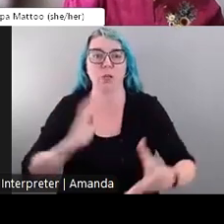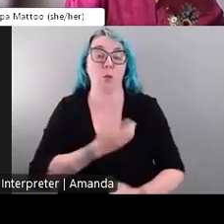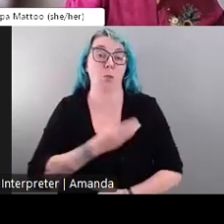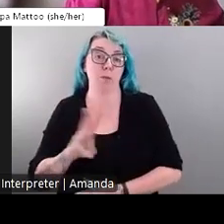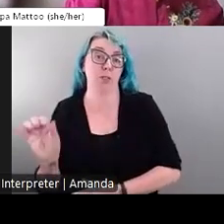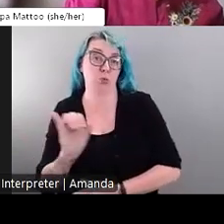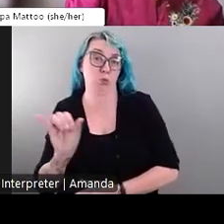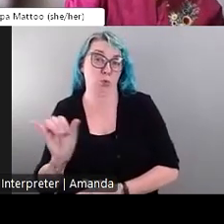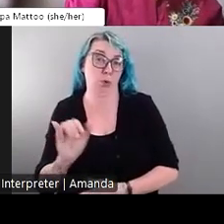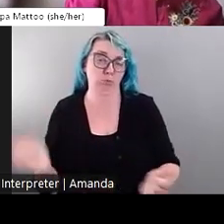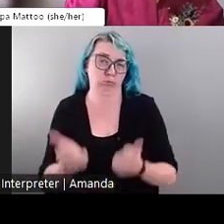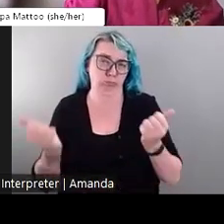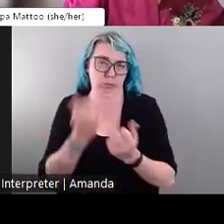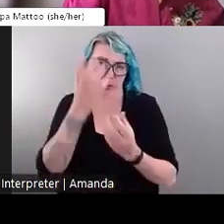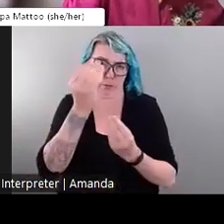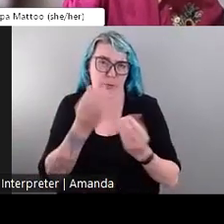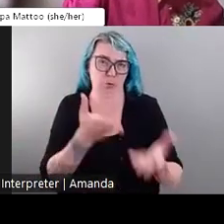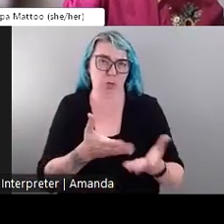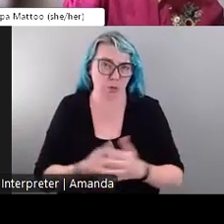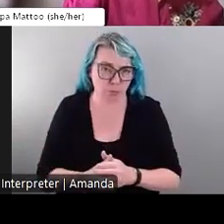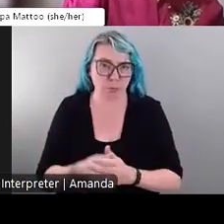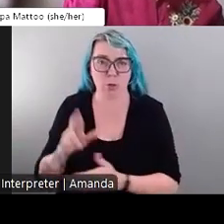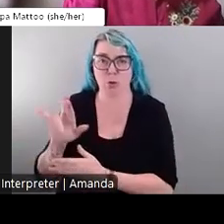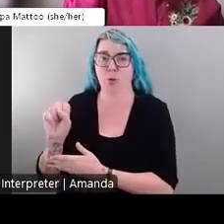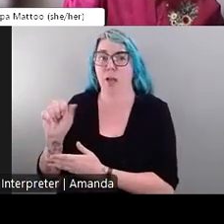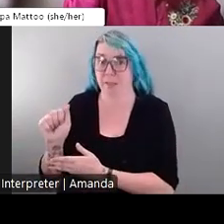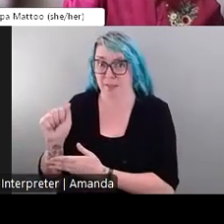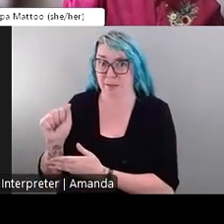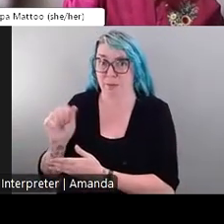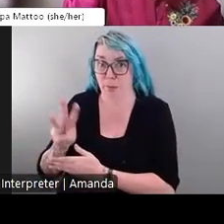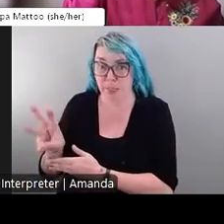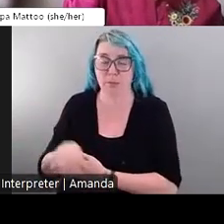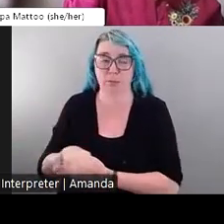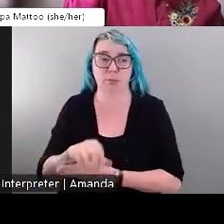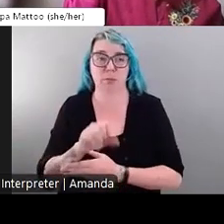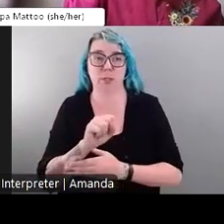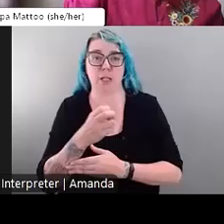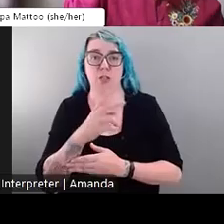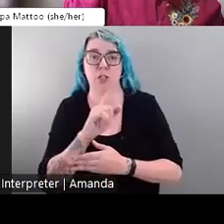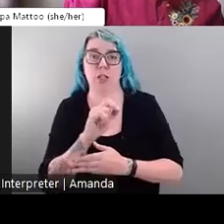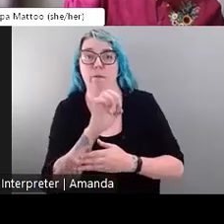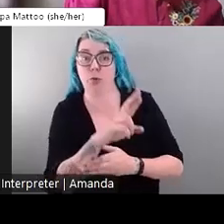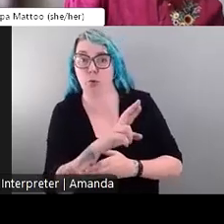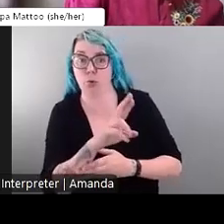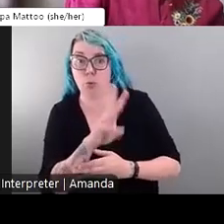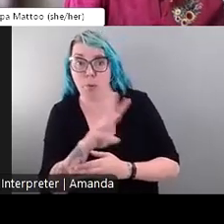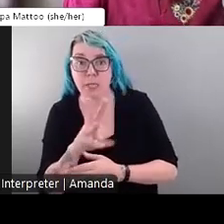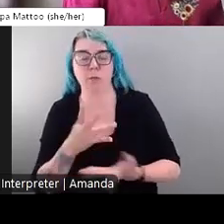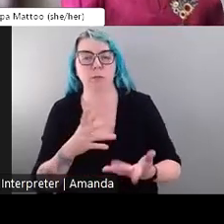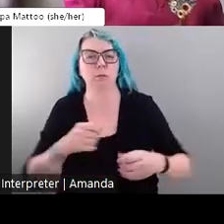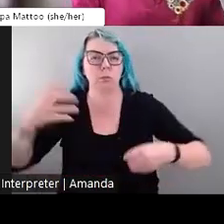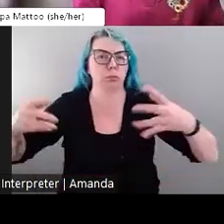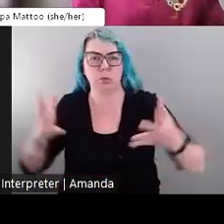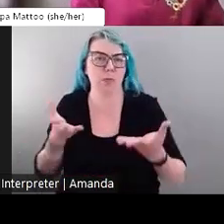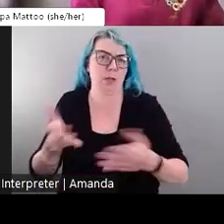website, as well as on the RISA website. And I'm also hopeful that some of these resources were shared with you in advance. And now